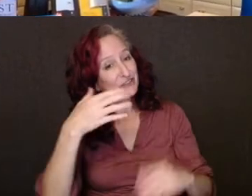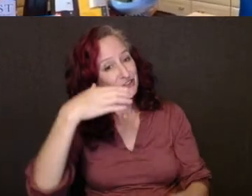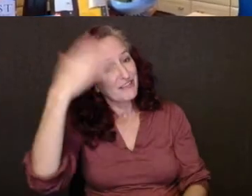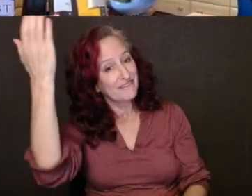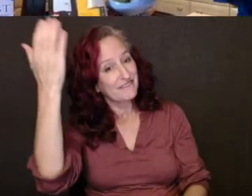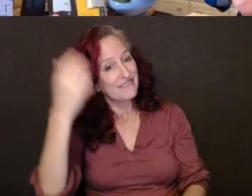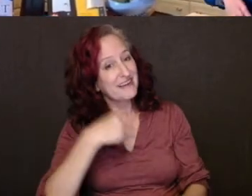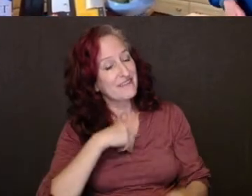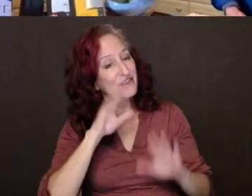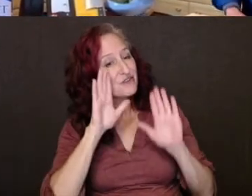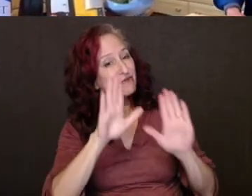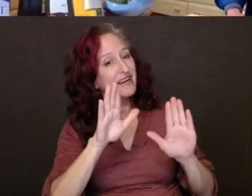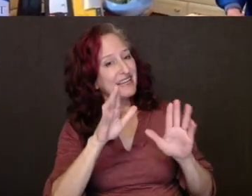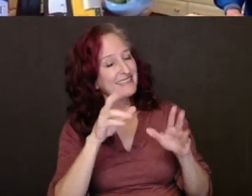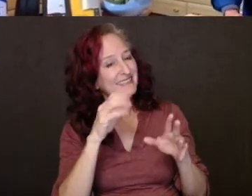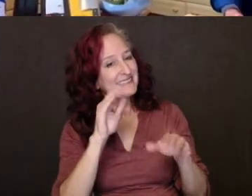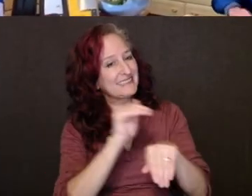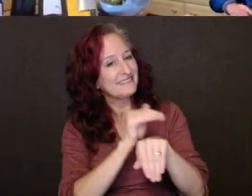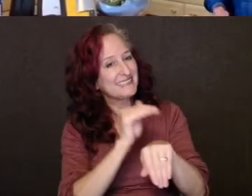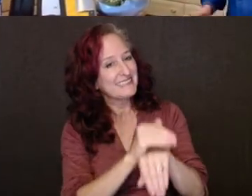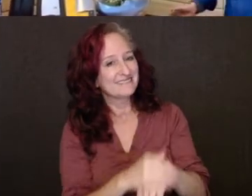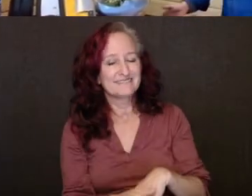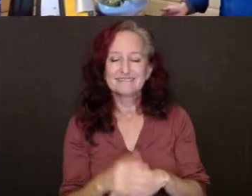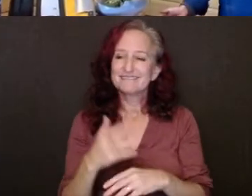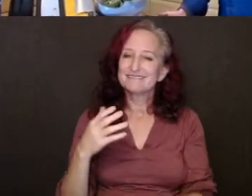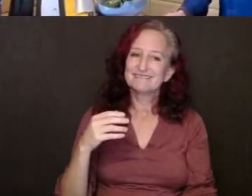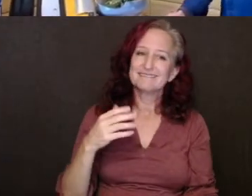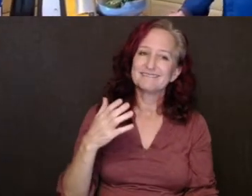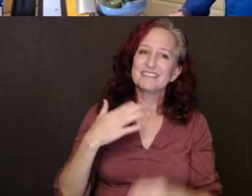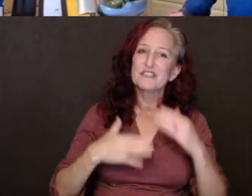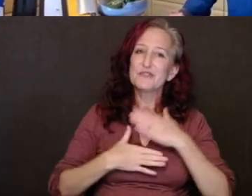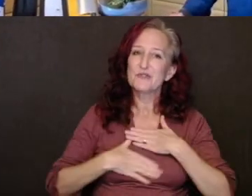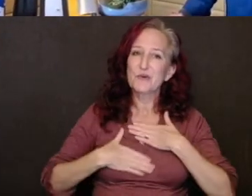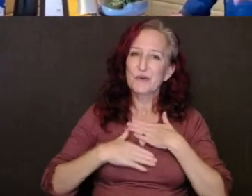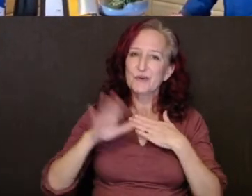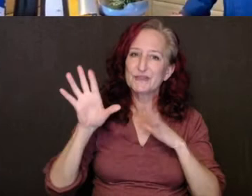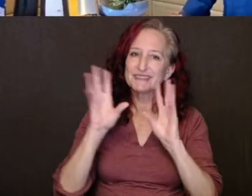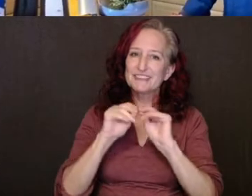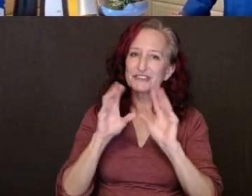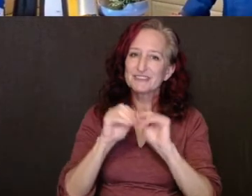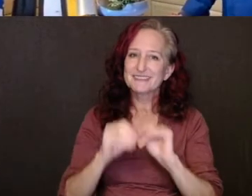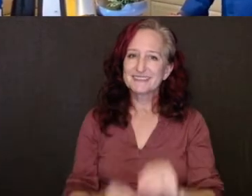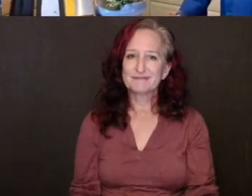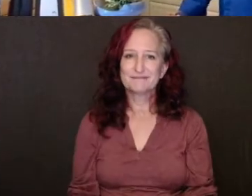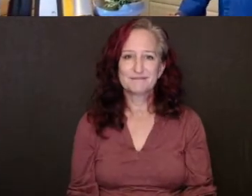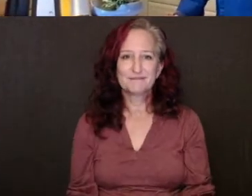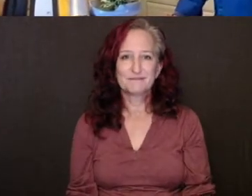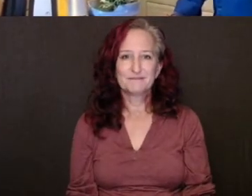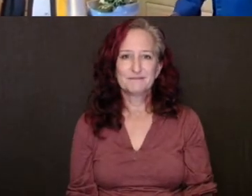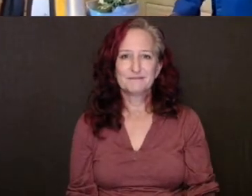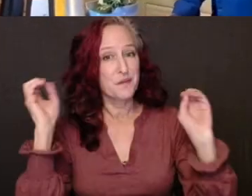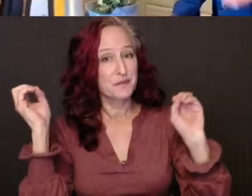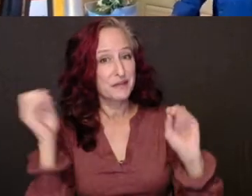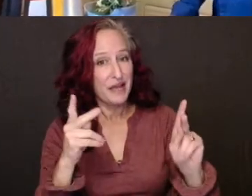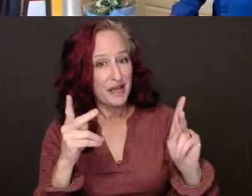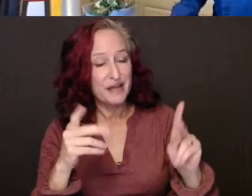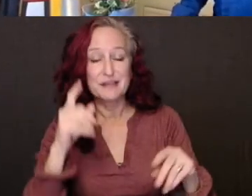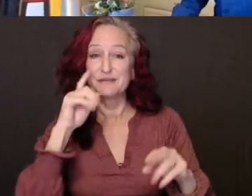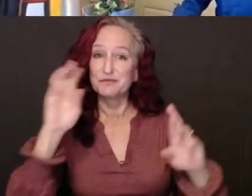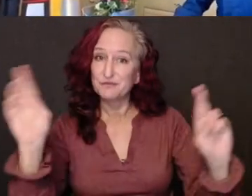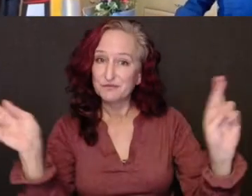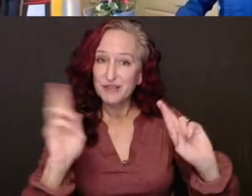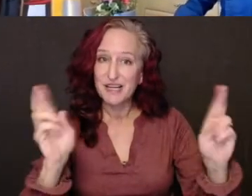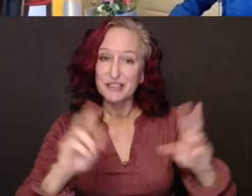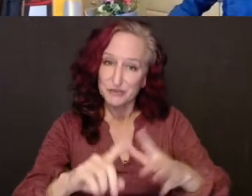Take down all the carbon footprints. That's very good to use induction